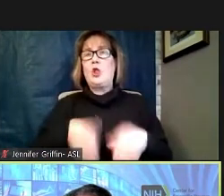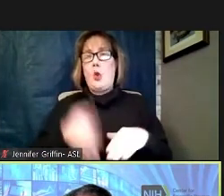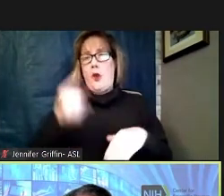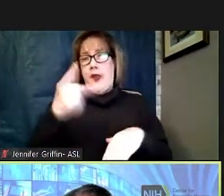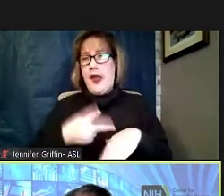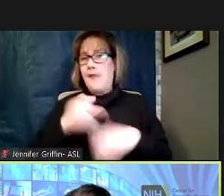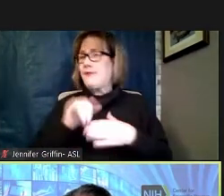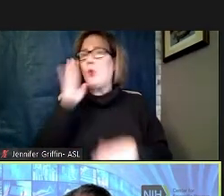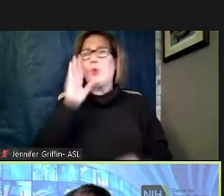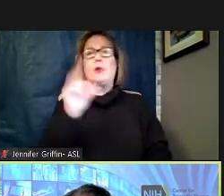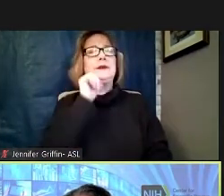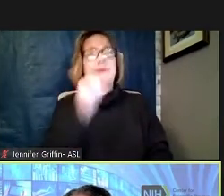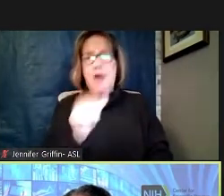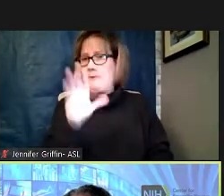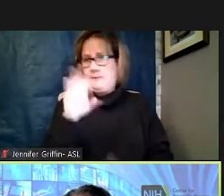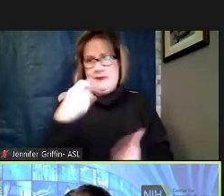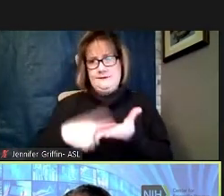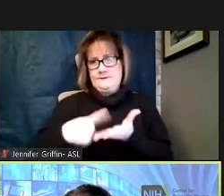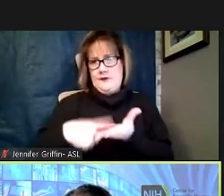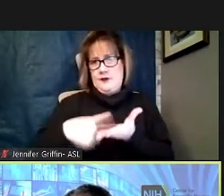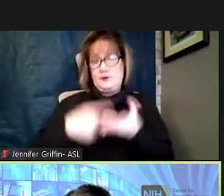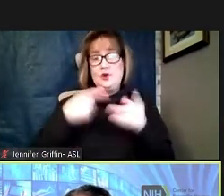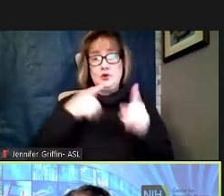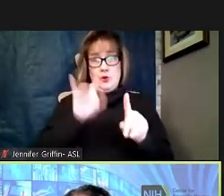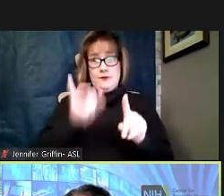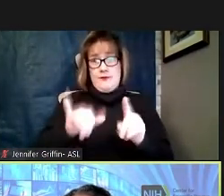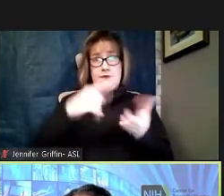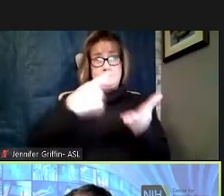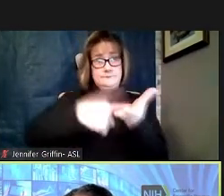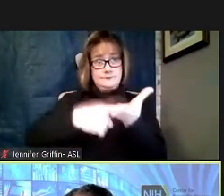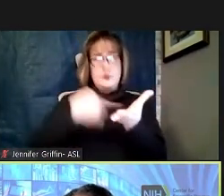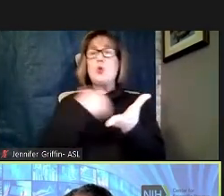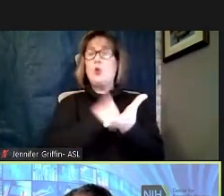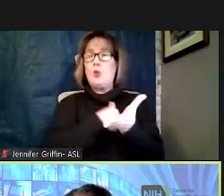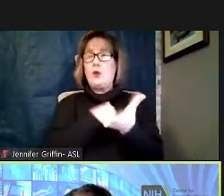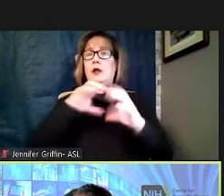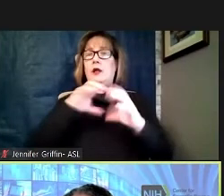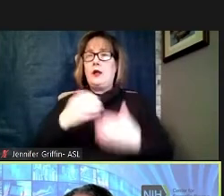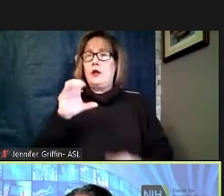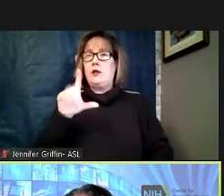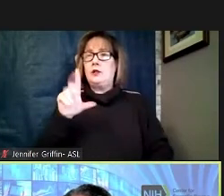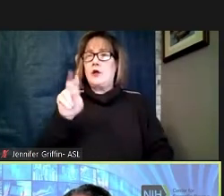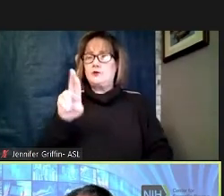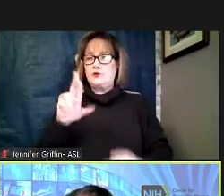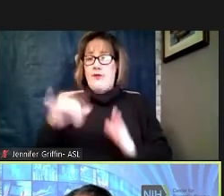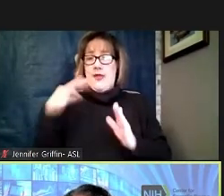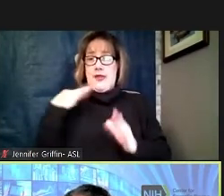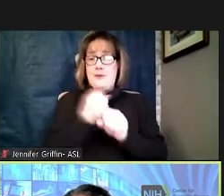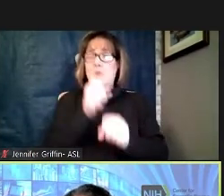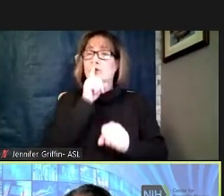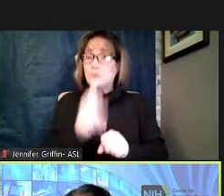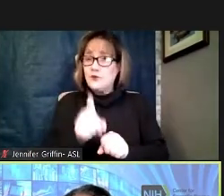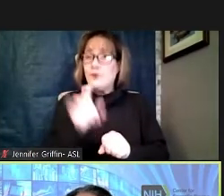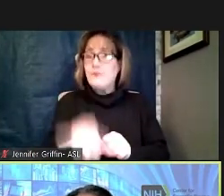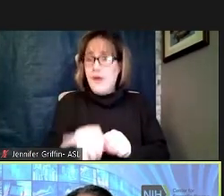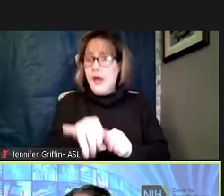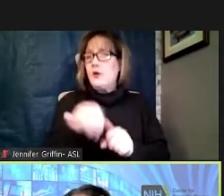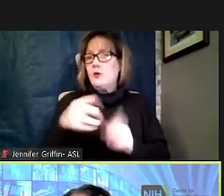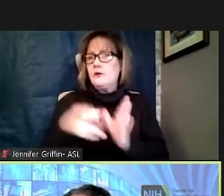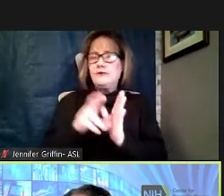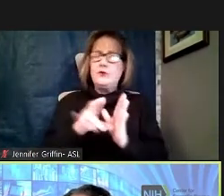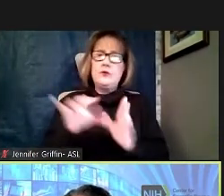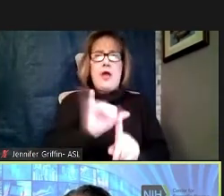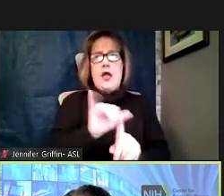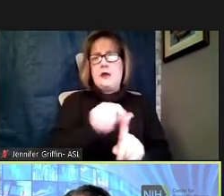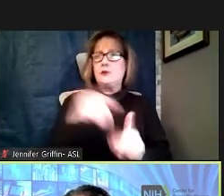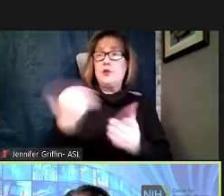not going to be discussed. And during that discussion, we do cluster the applications to make sure that like is reviewed with like. For instance, the